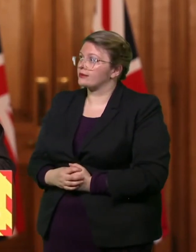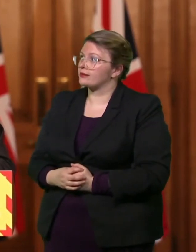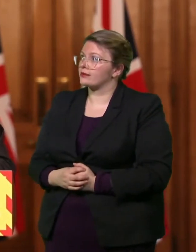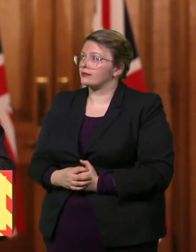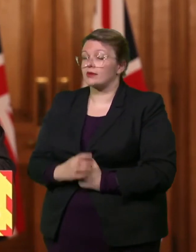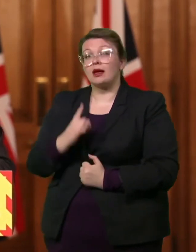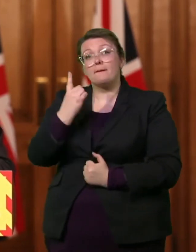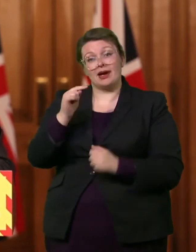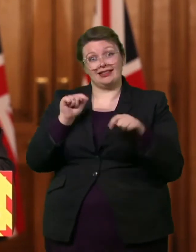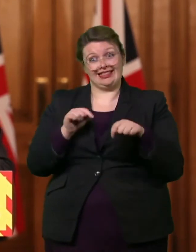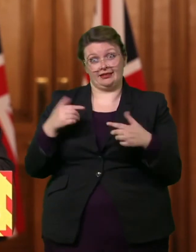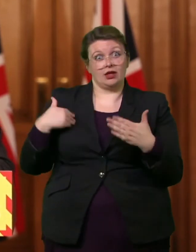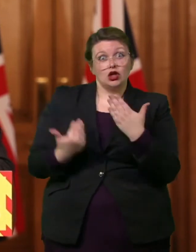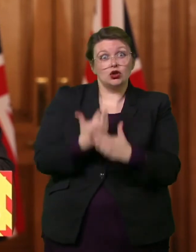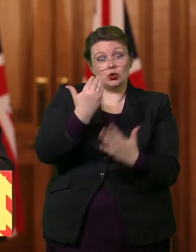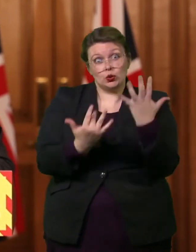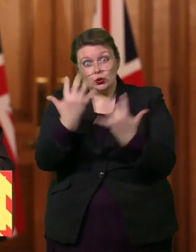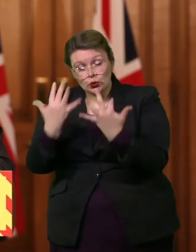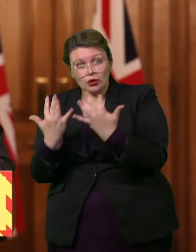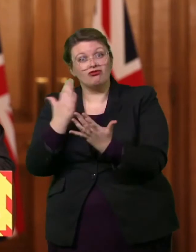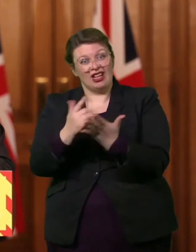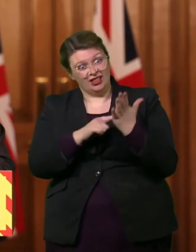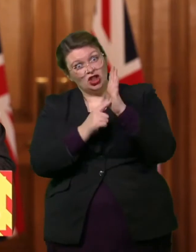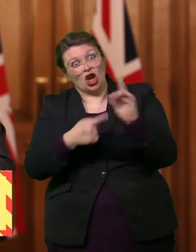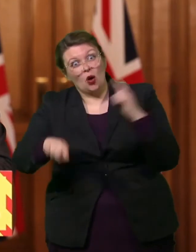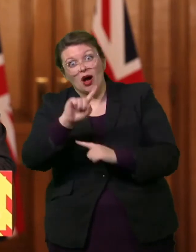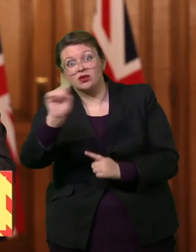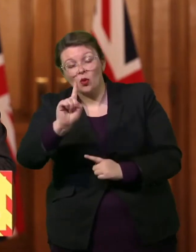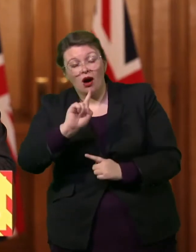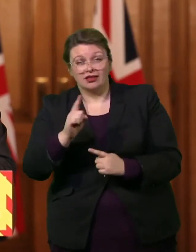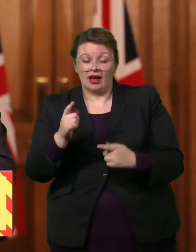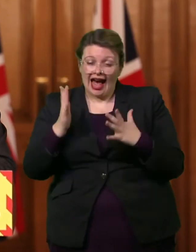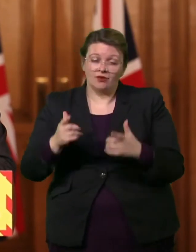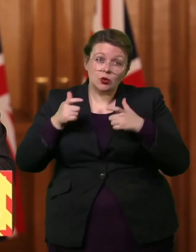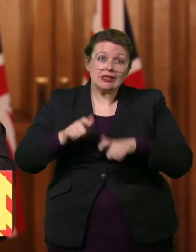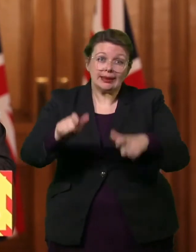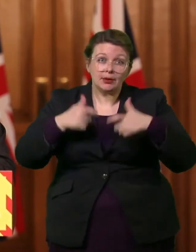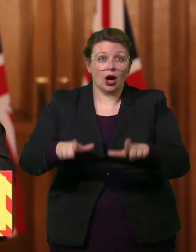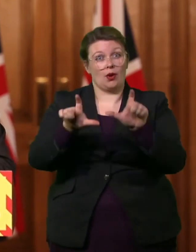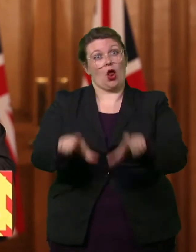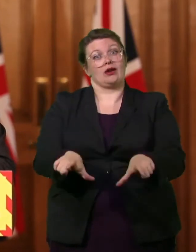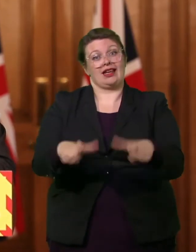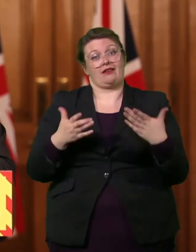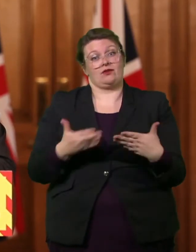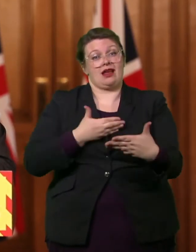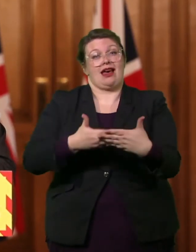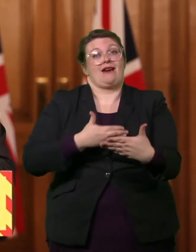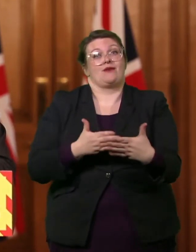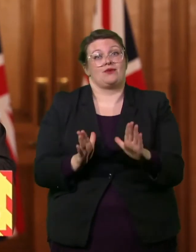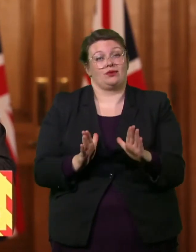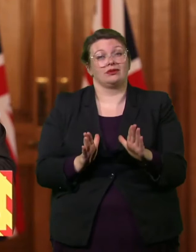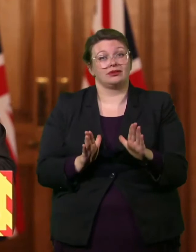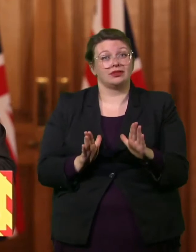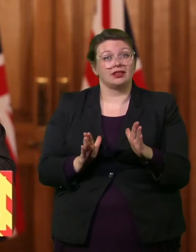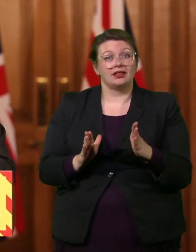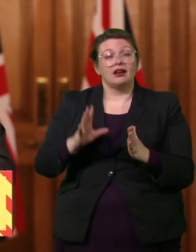stick at it, that this isn't over yet. And the fact that, 1 in 5 local authority areas